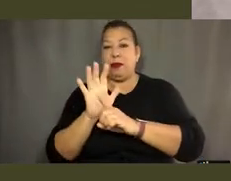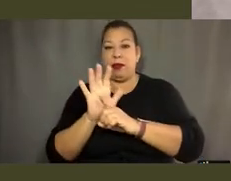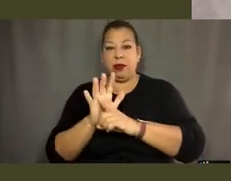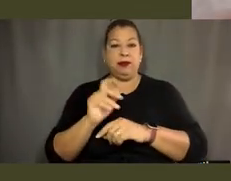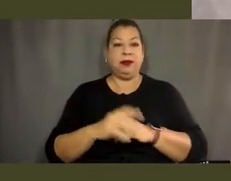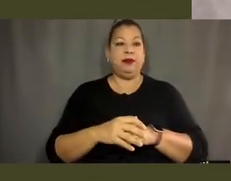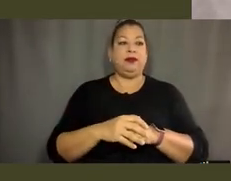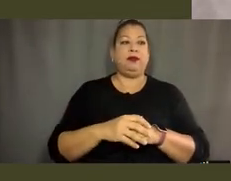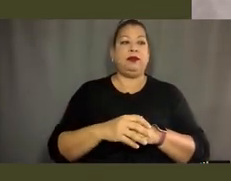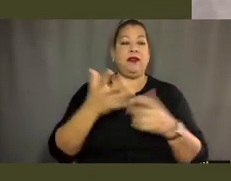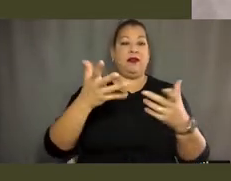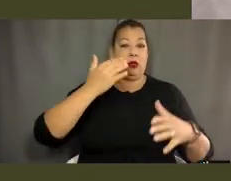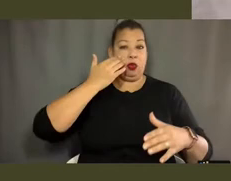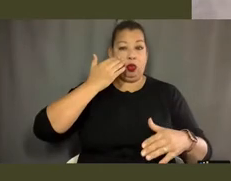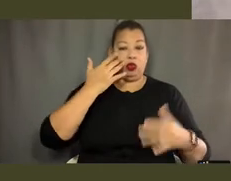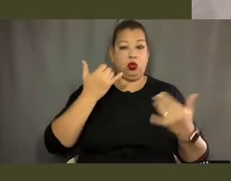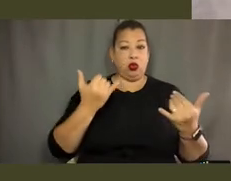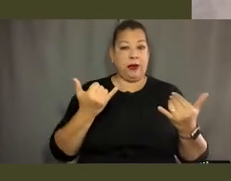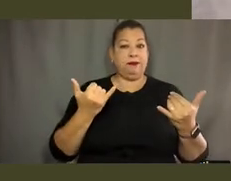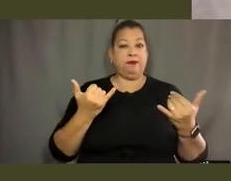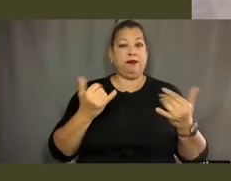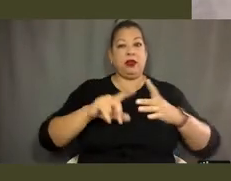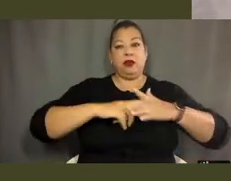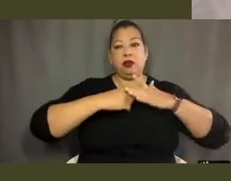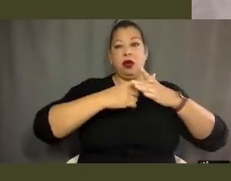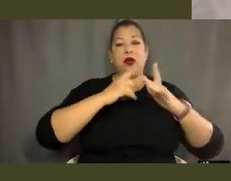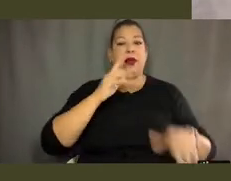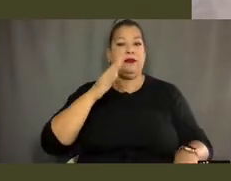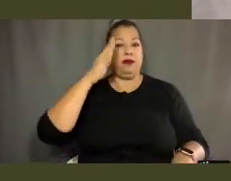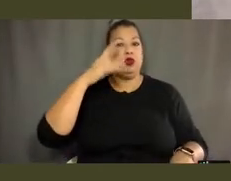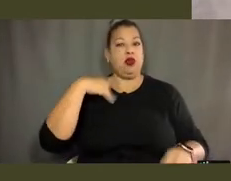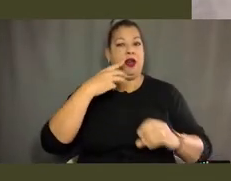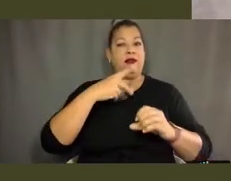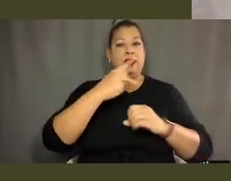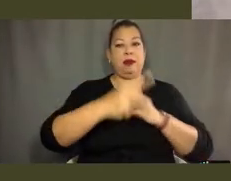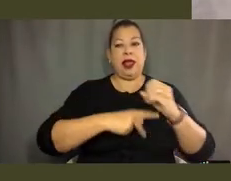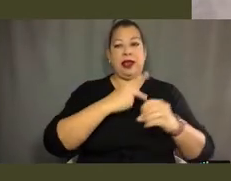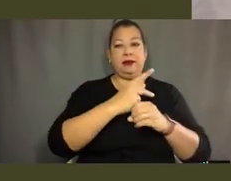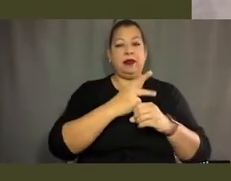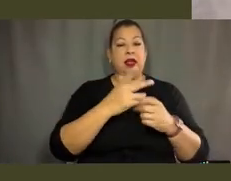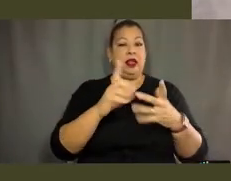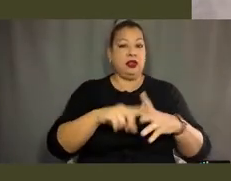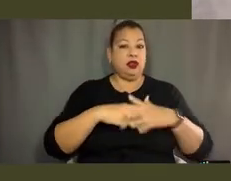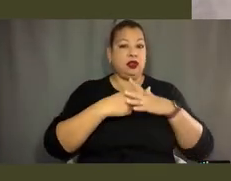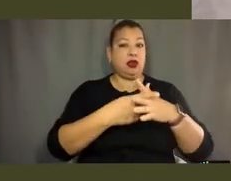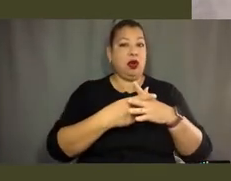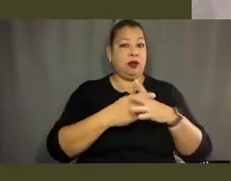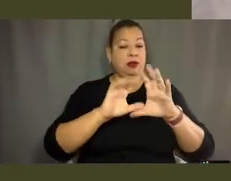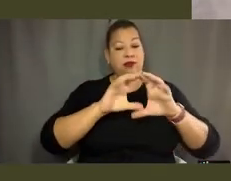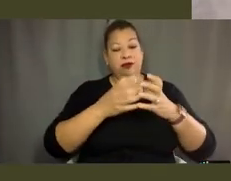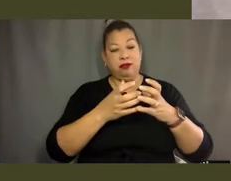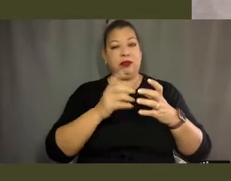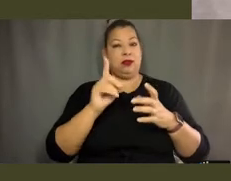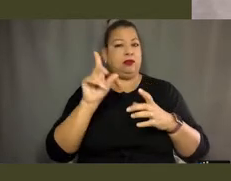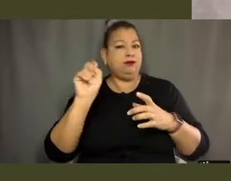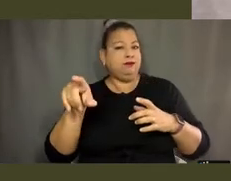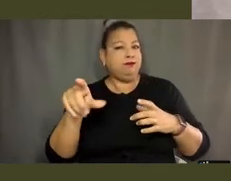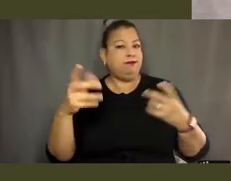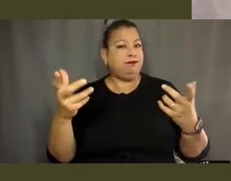today we're talking about the future of our planet. And I'd like to start off by asking you a question in our